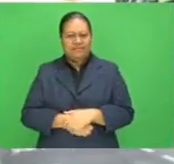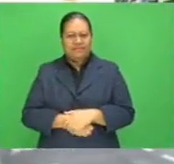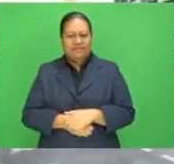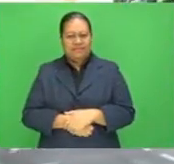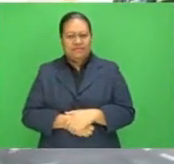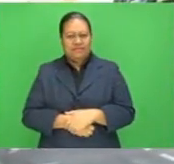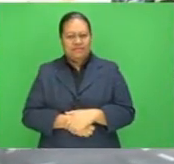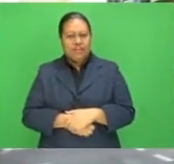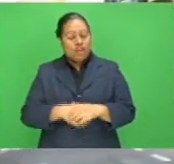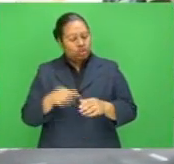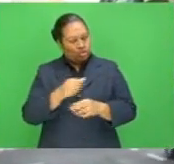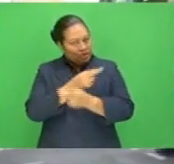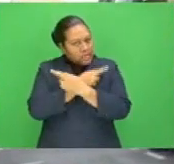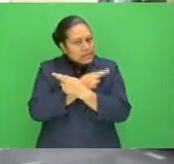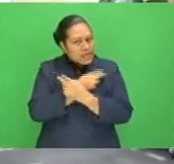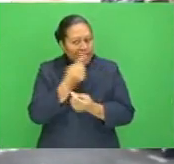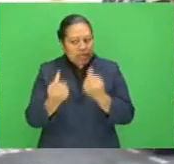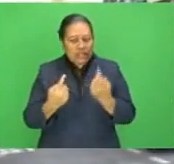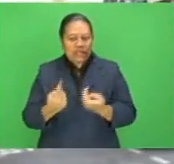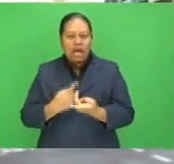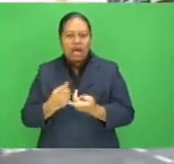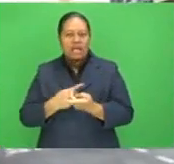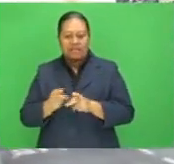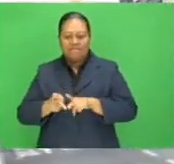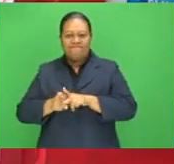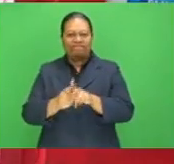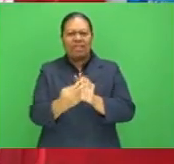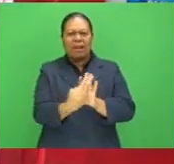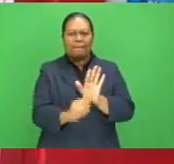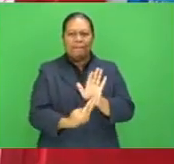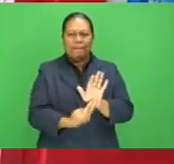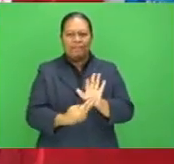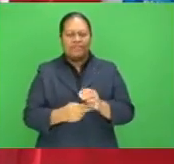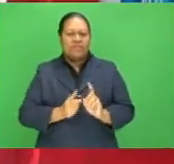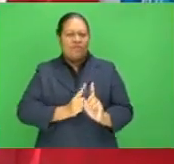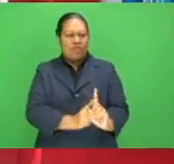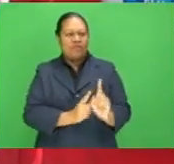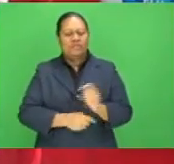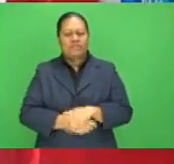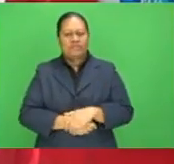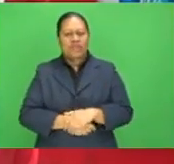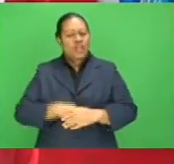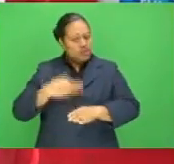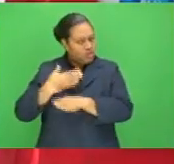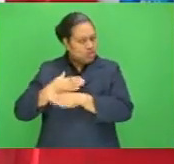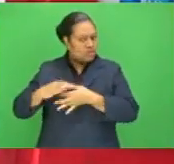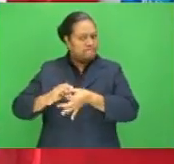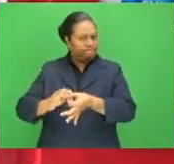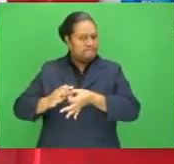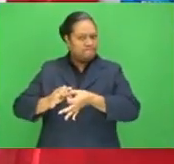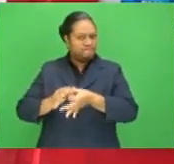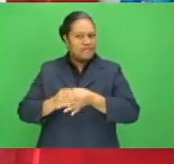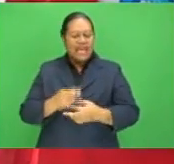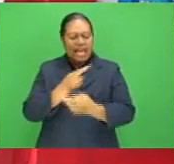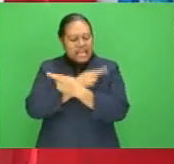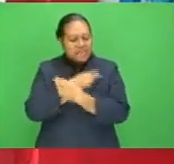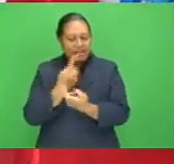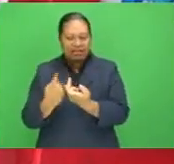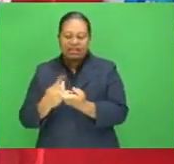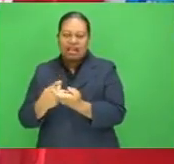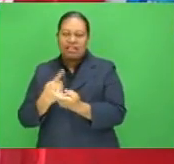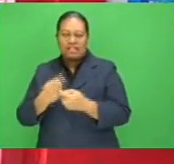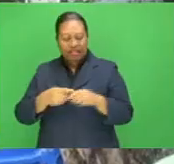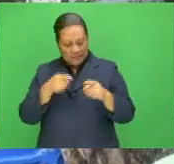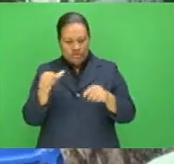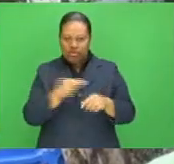They should respect each other and follow their party constitution. They should work together and respect one another. That's priority